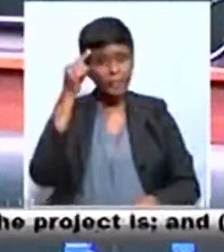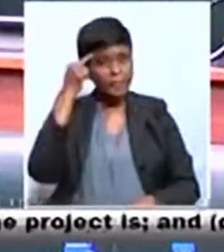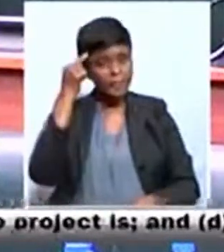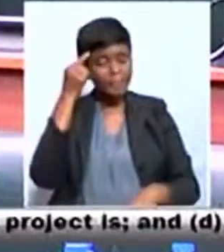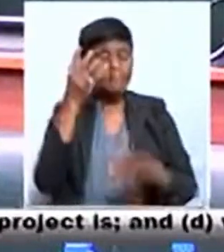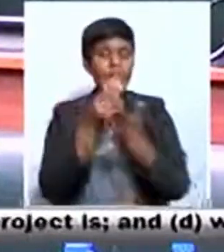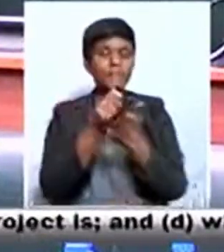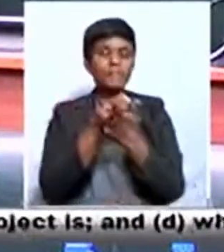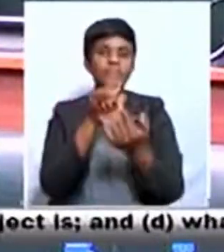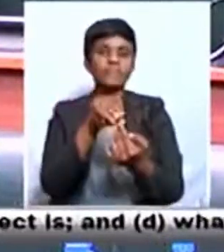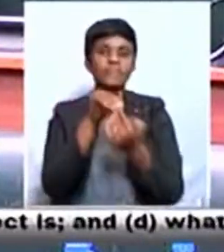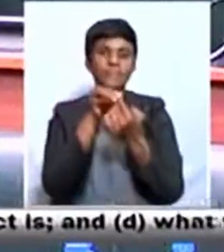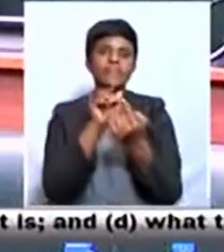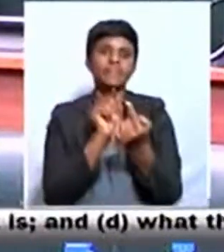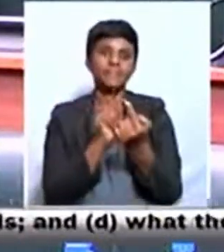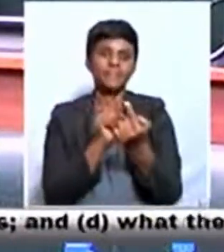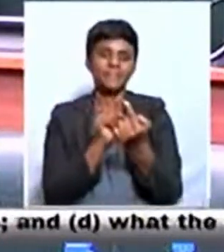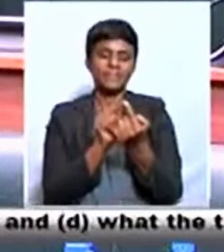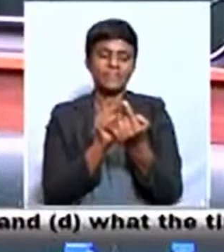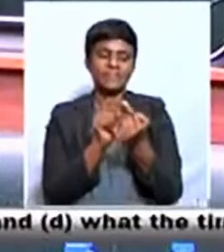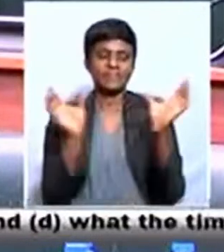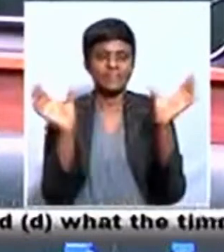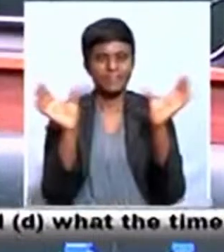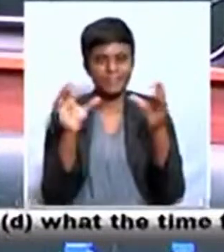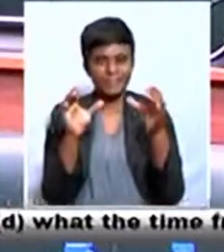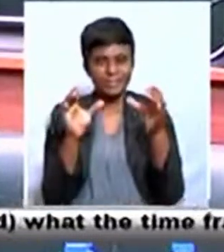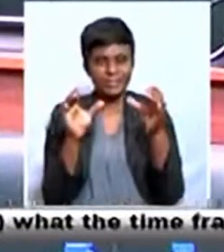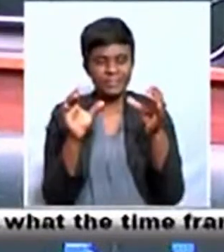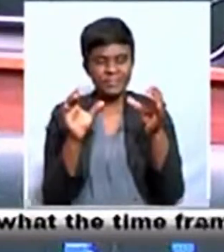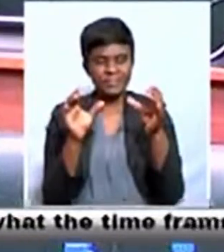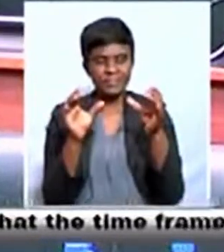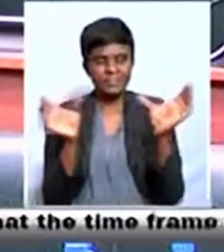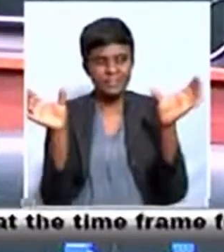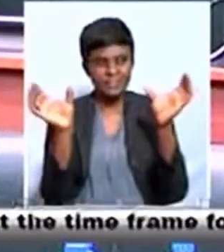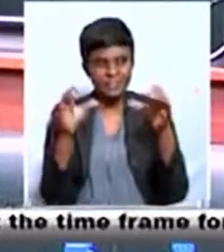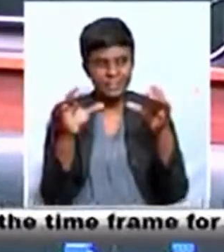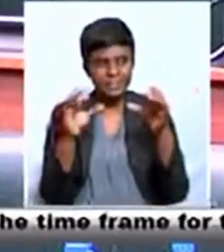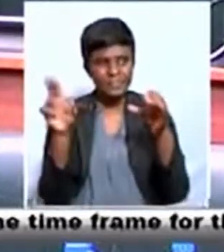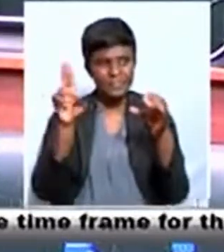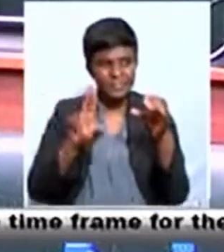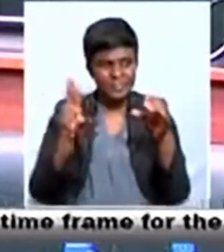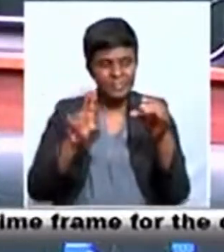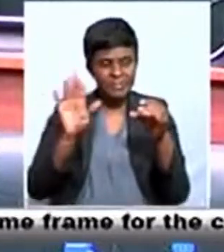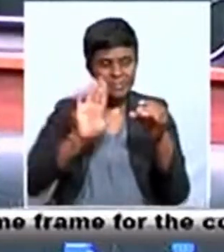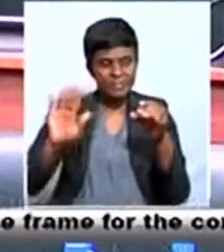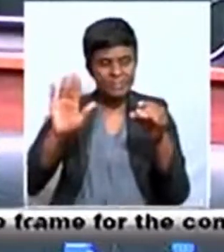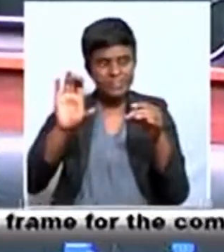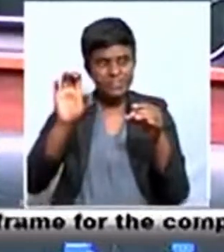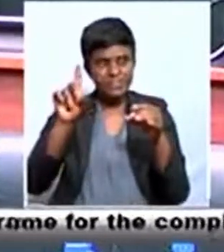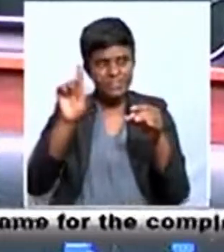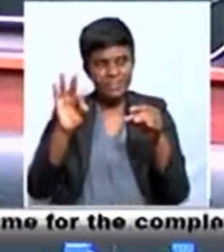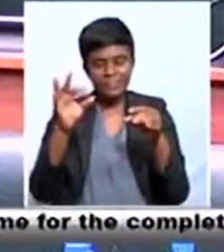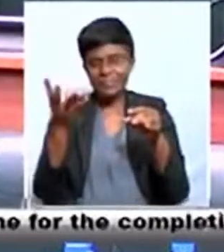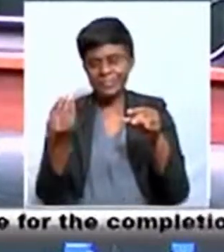specific, the council is also using CDF money in